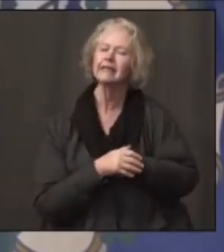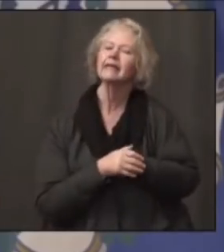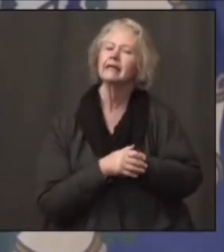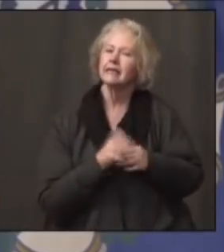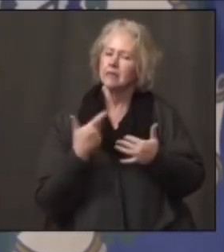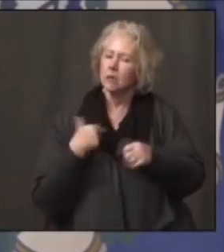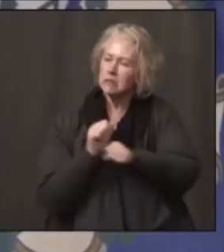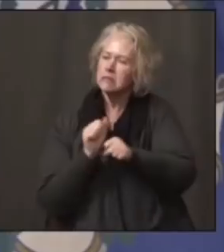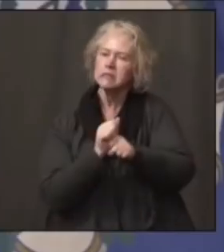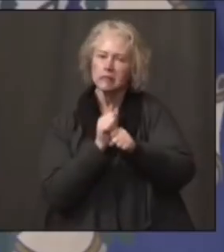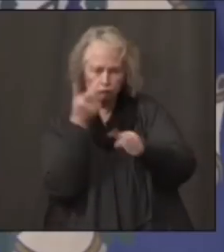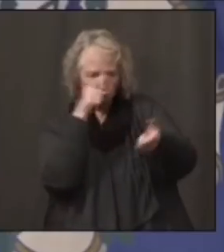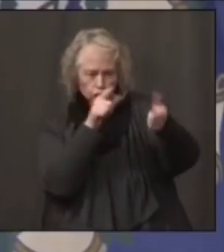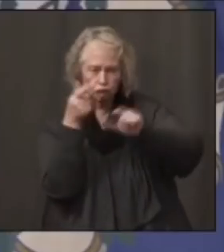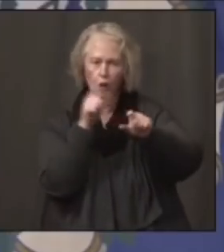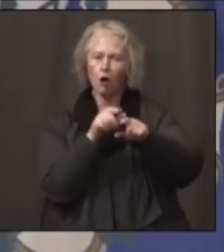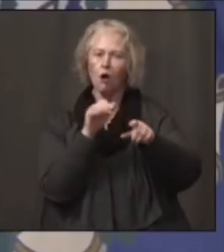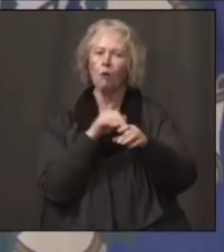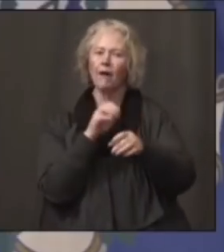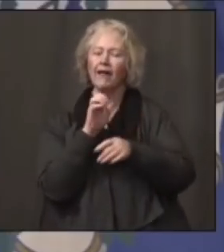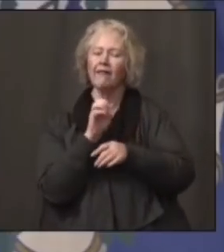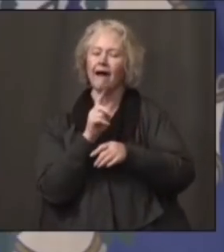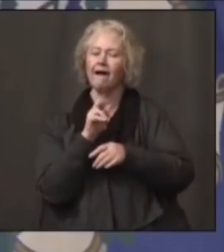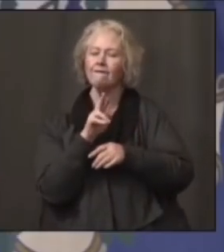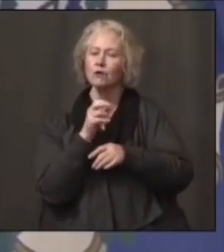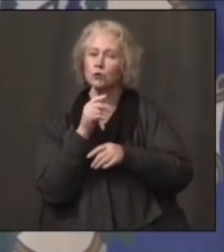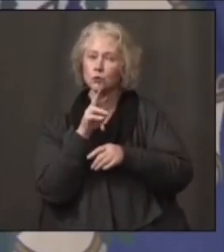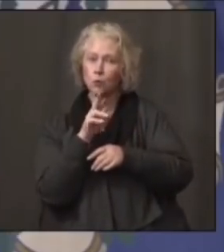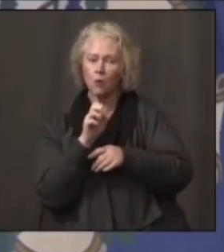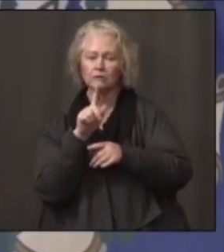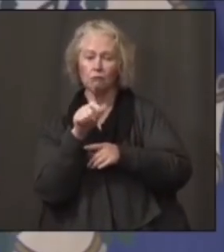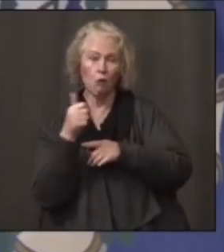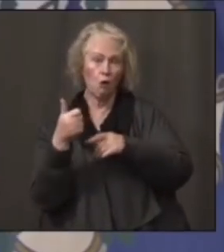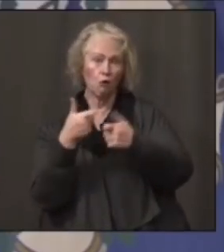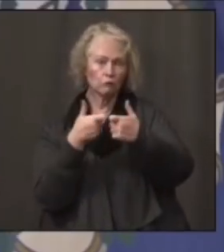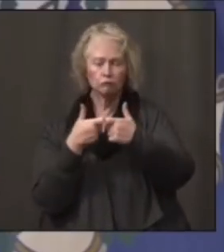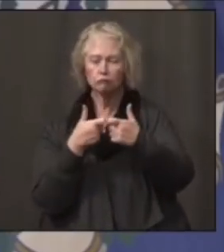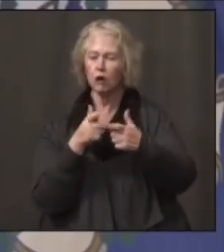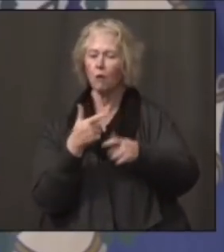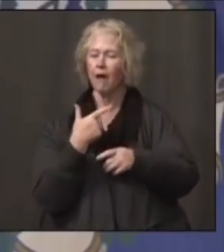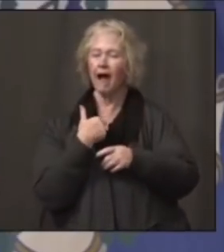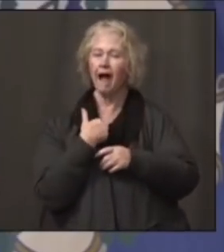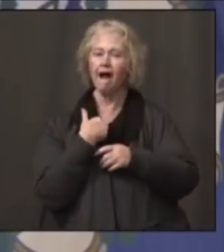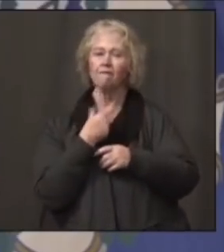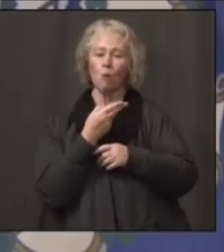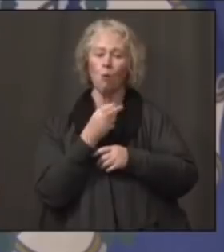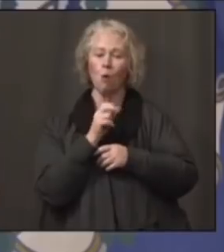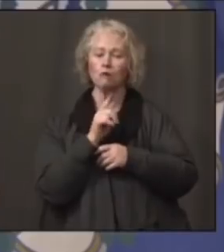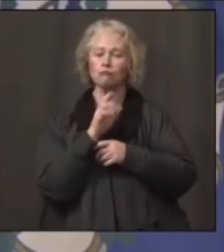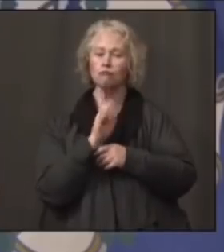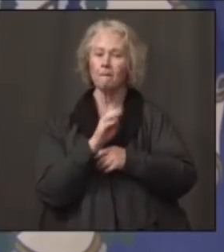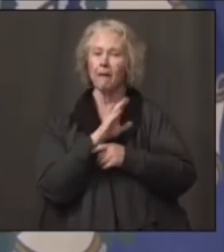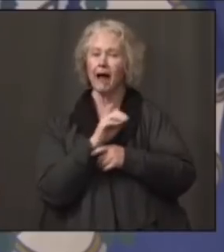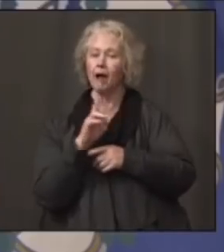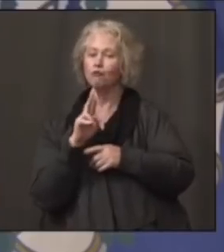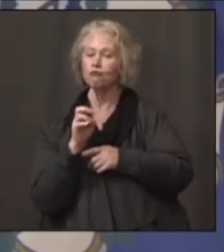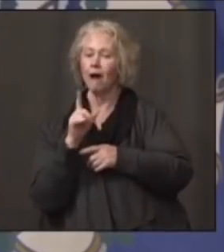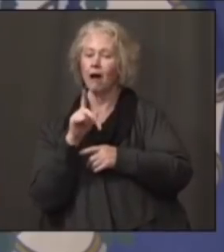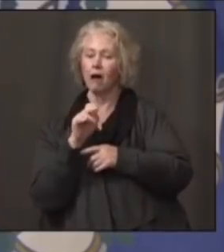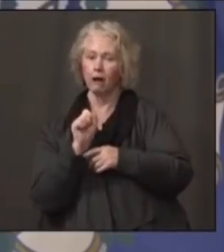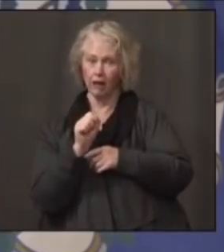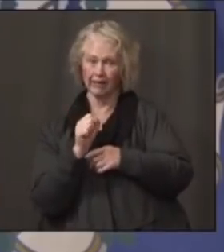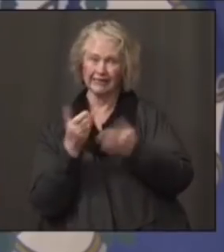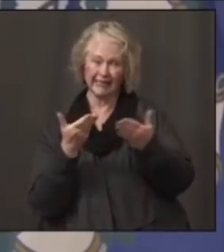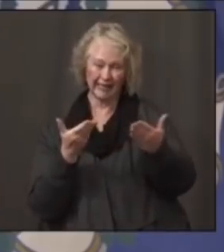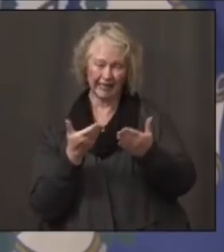with Eversource and Avangrid. We've got Craig Hallstrom and Frank Reynolds here from Eversource and Avangrid